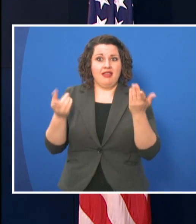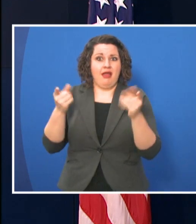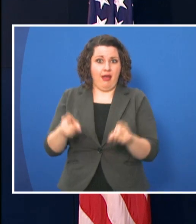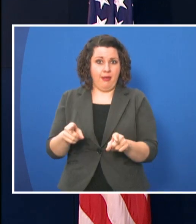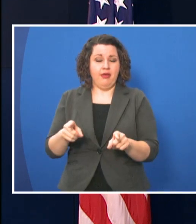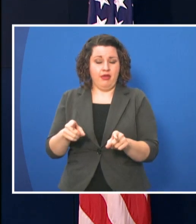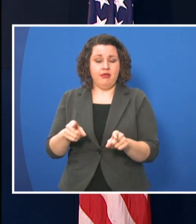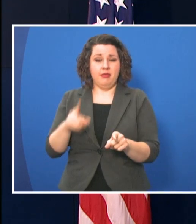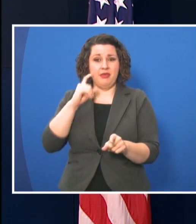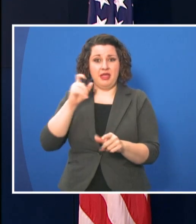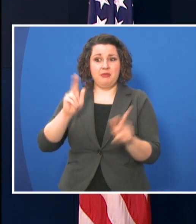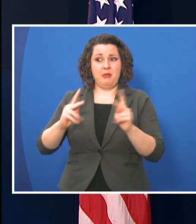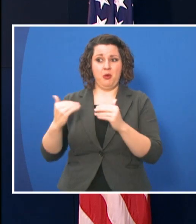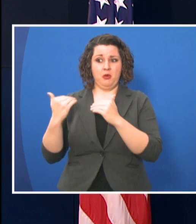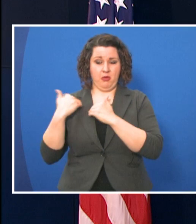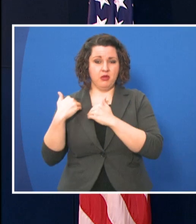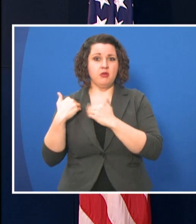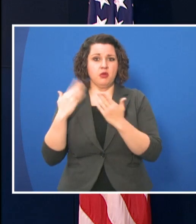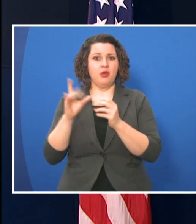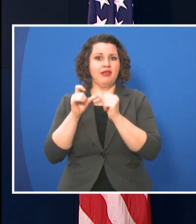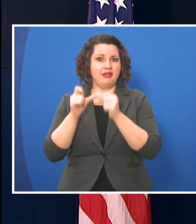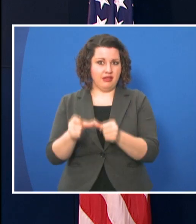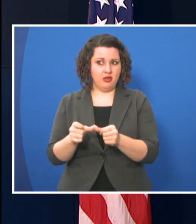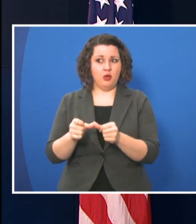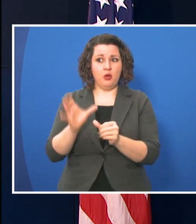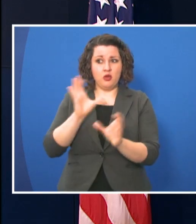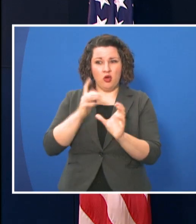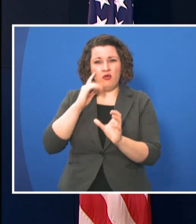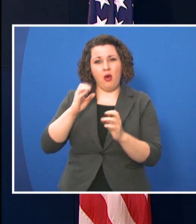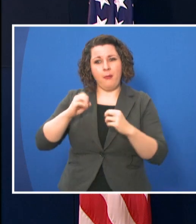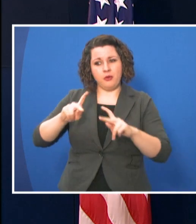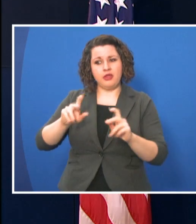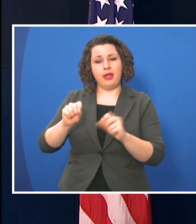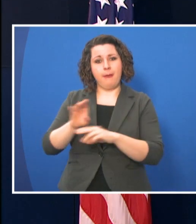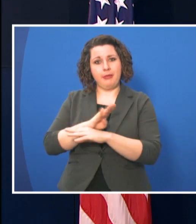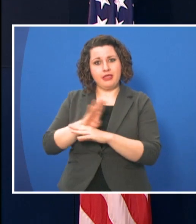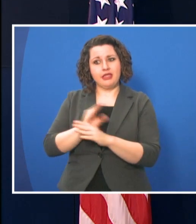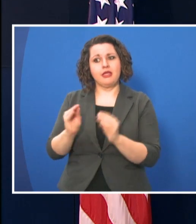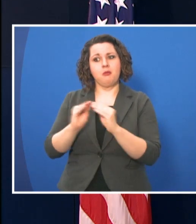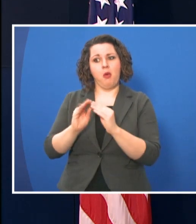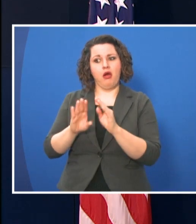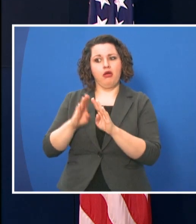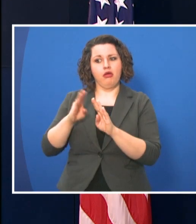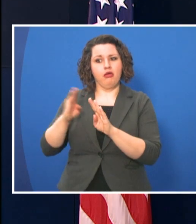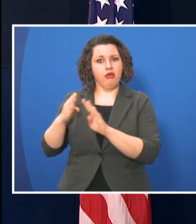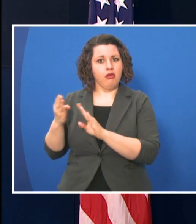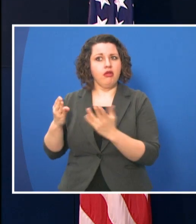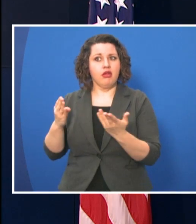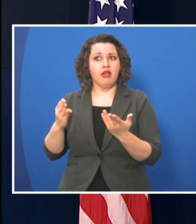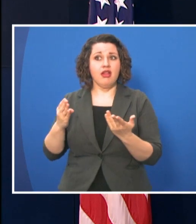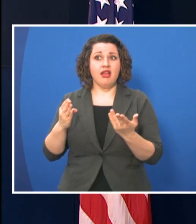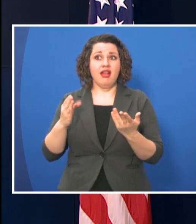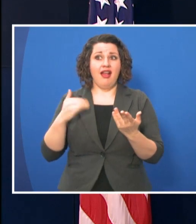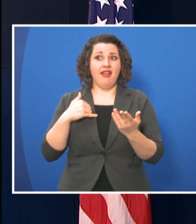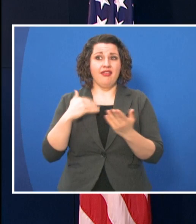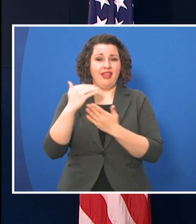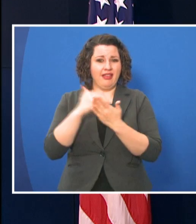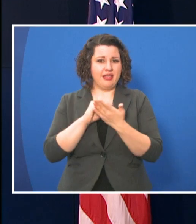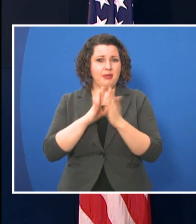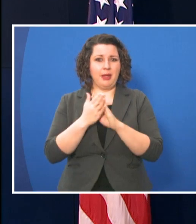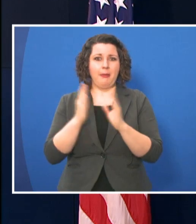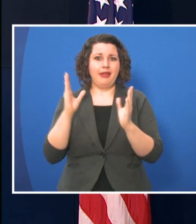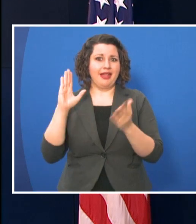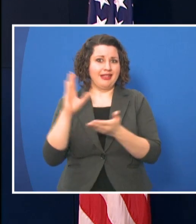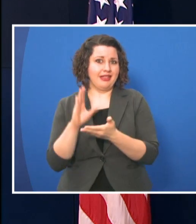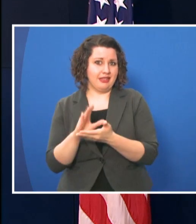and look for opportunities to continue to bring more businesses online. The list is getting narrower all the time. Easy for me to